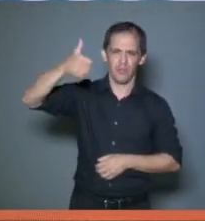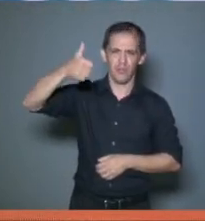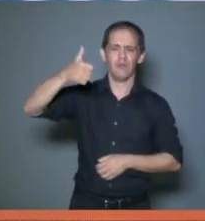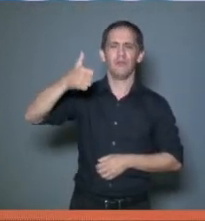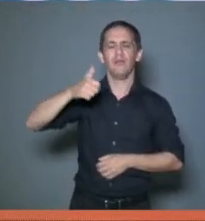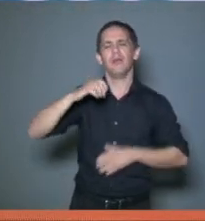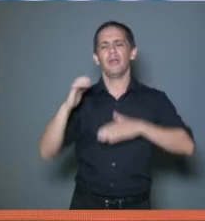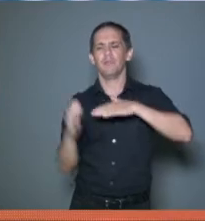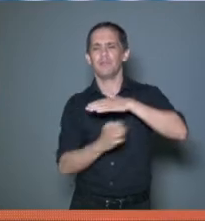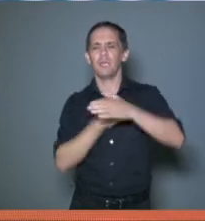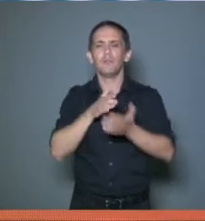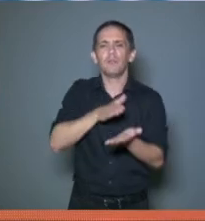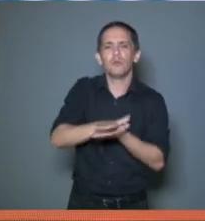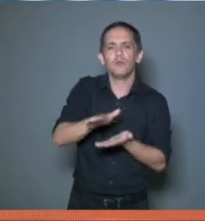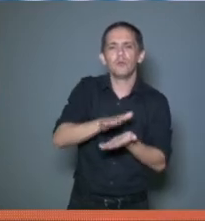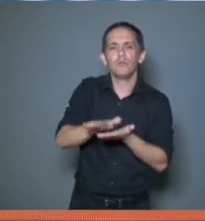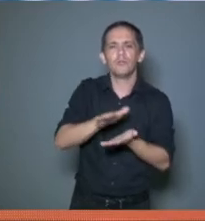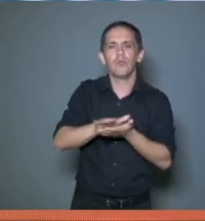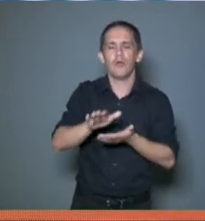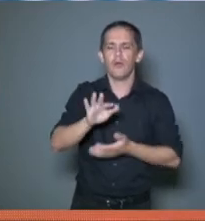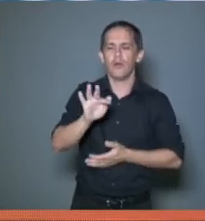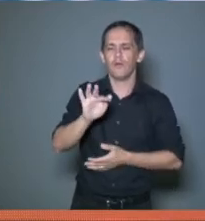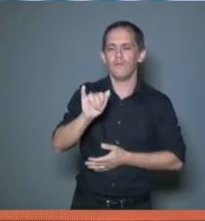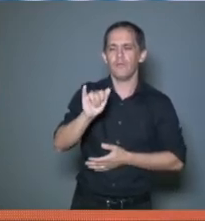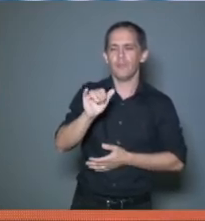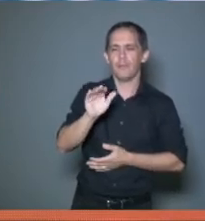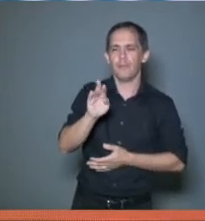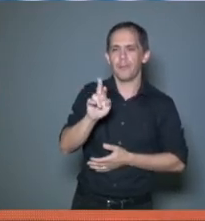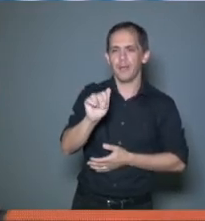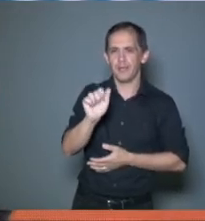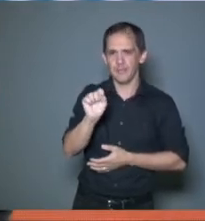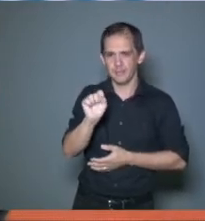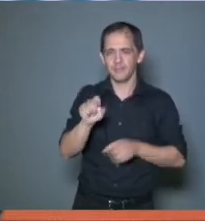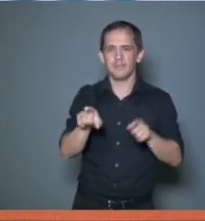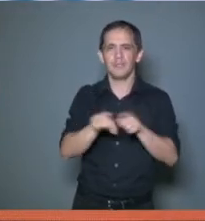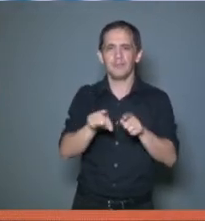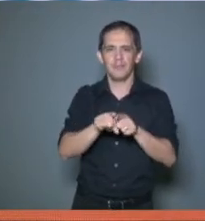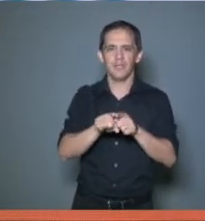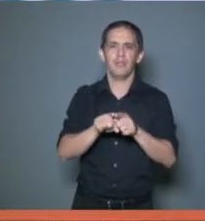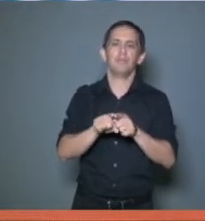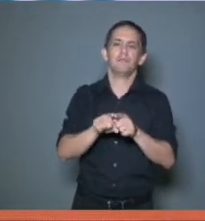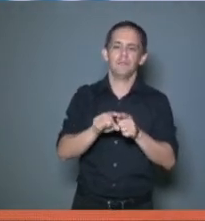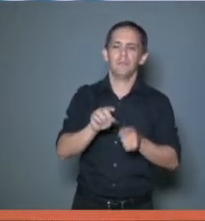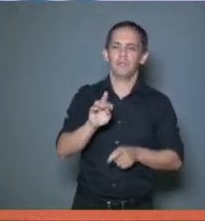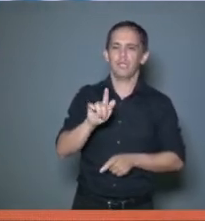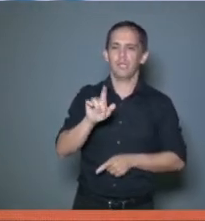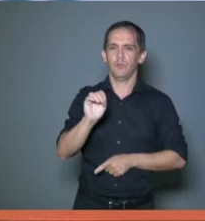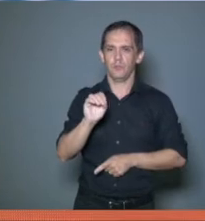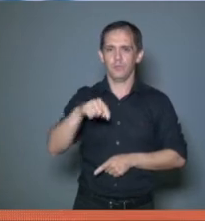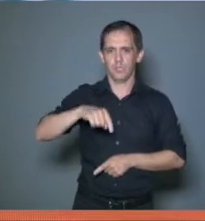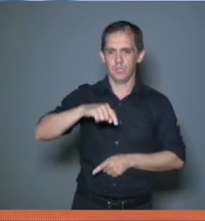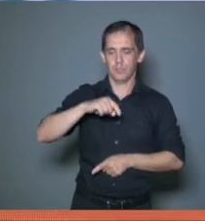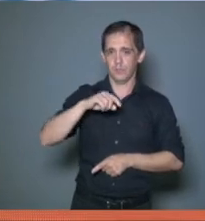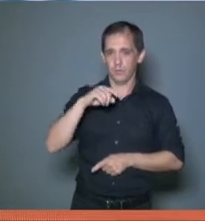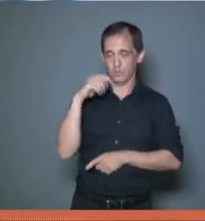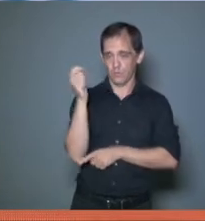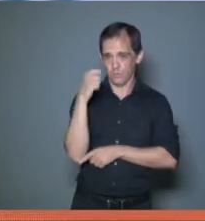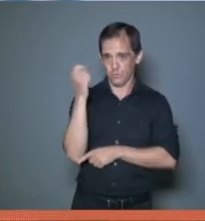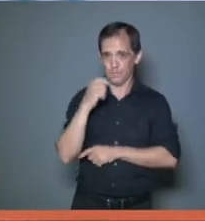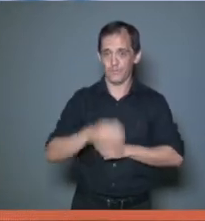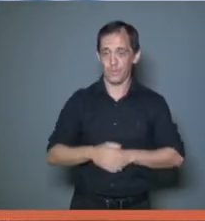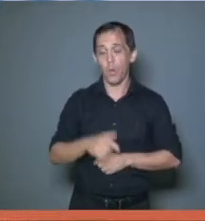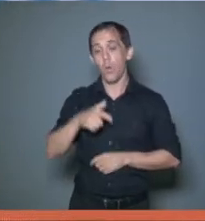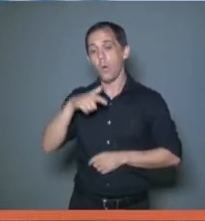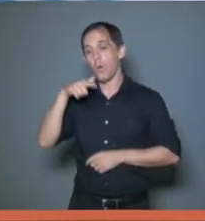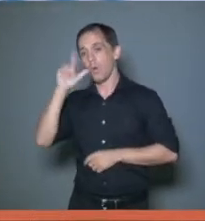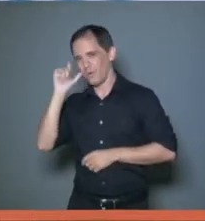producers in the country. So SLC achieved the record results we just saw yesterday at